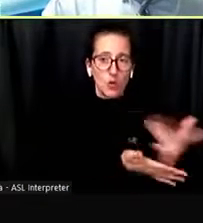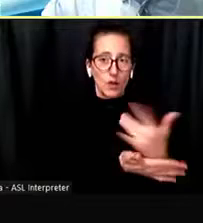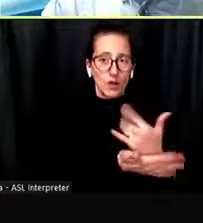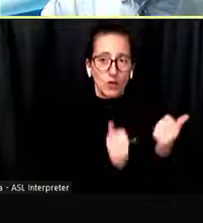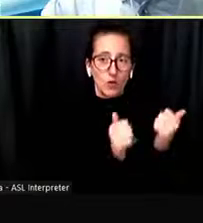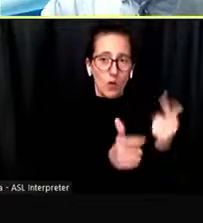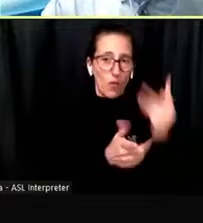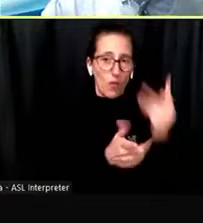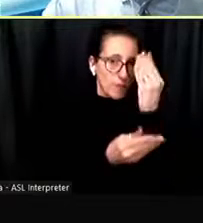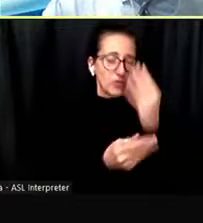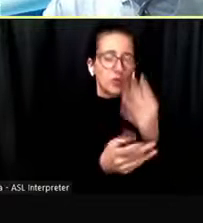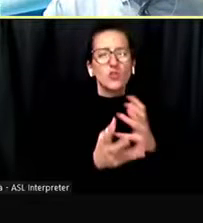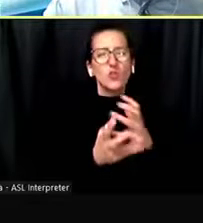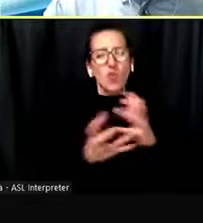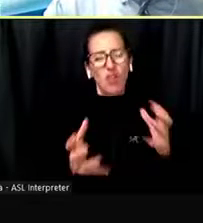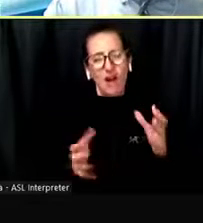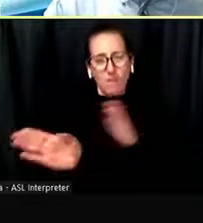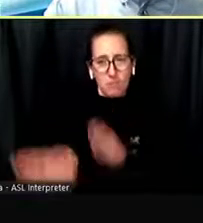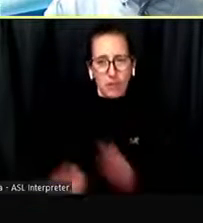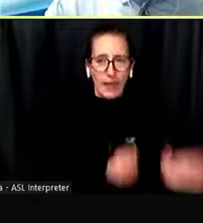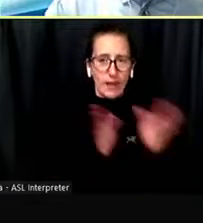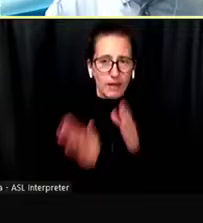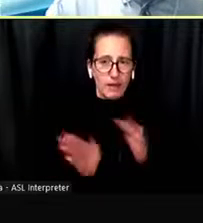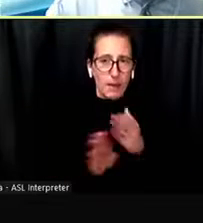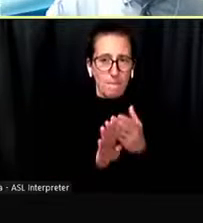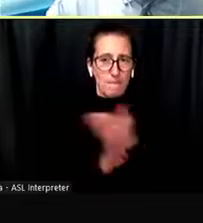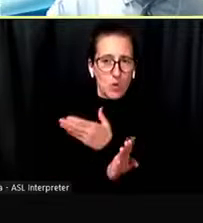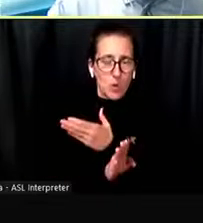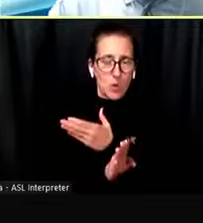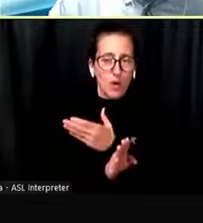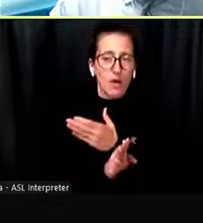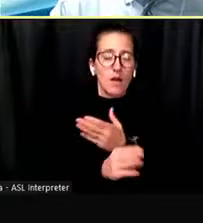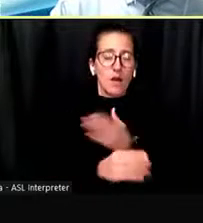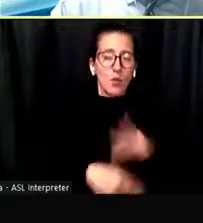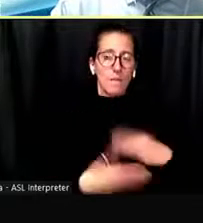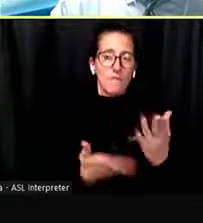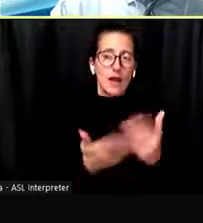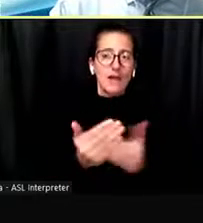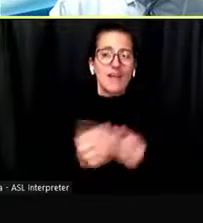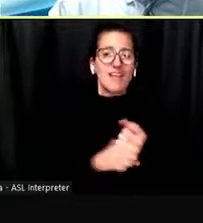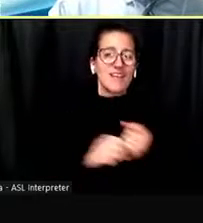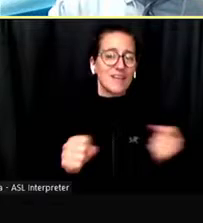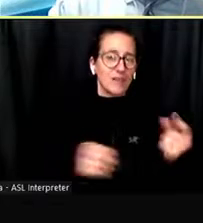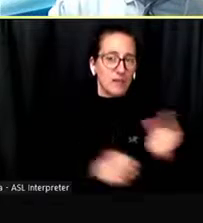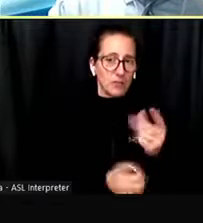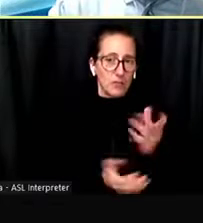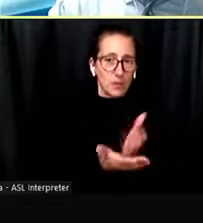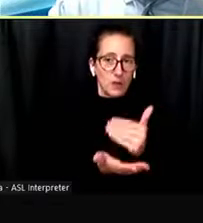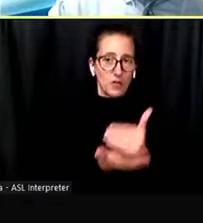that goes on from July to September. We also work out a detailed budget calendar that has a full